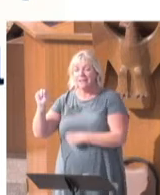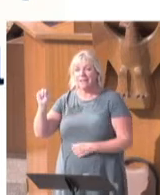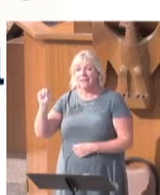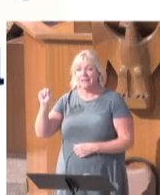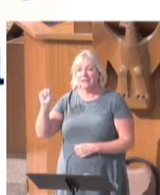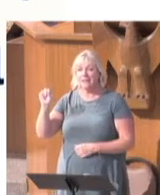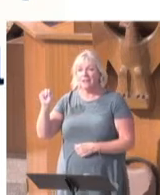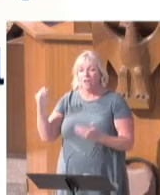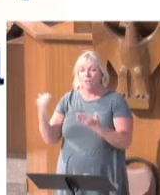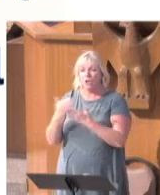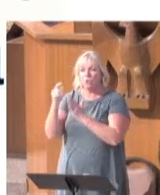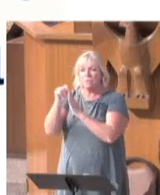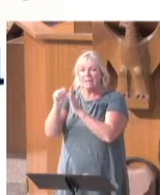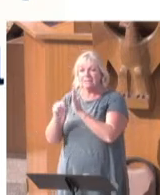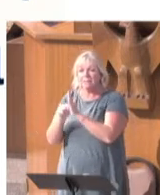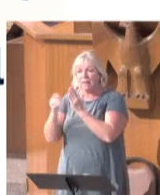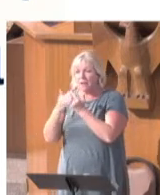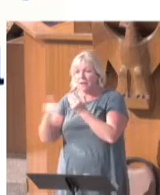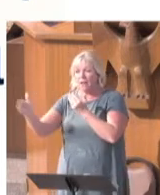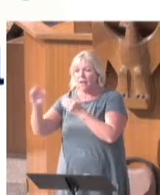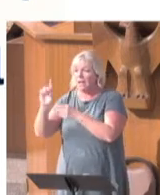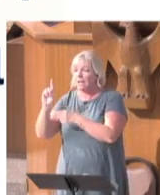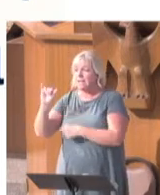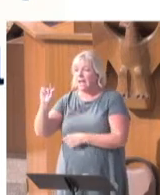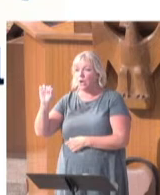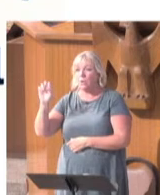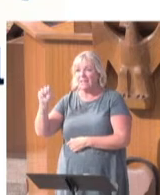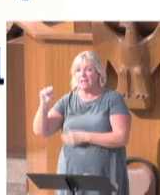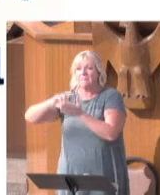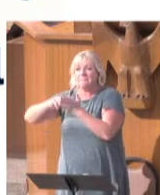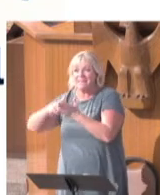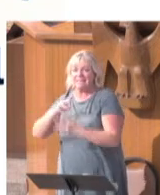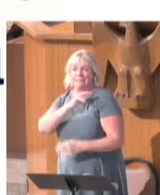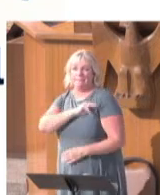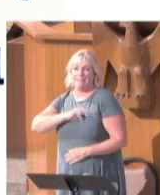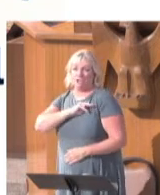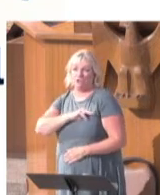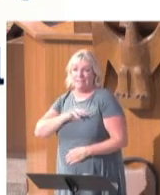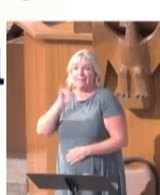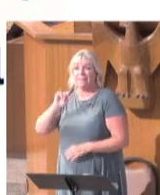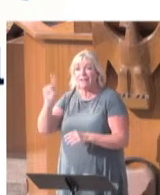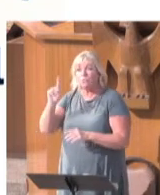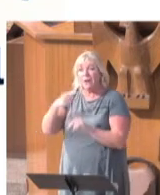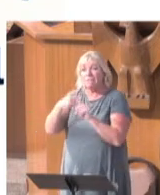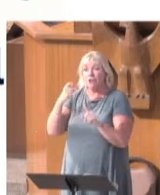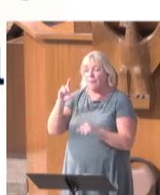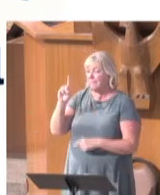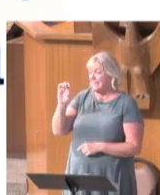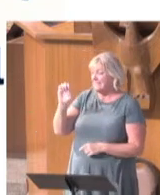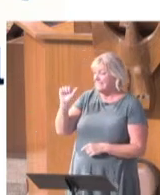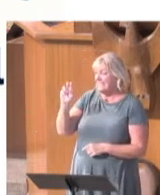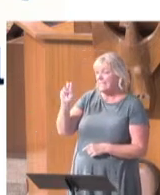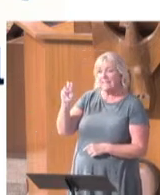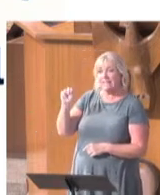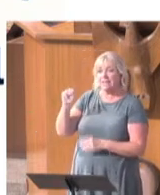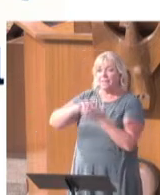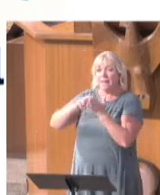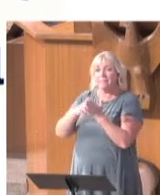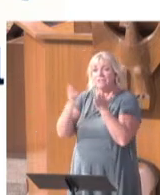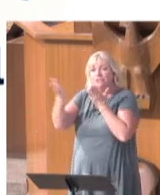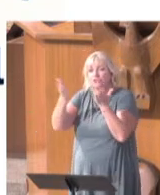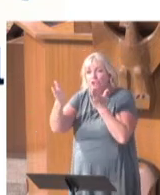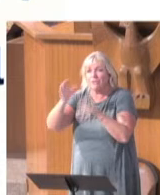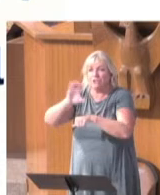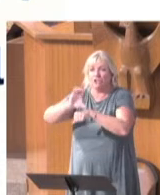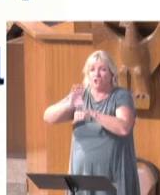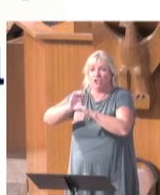New Testament, the word diakonia means ministry, and this is where we get the word deacon from, someone who serves the church in ministry. Shout out to